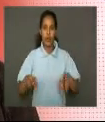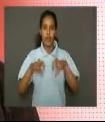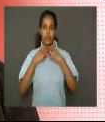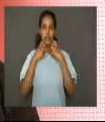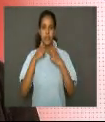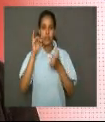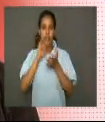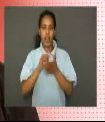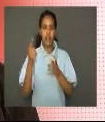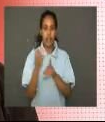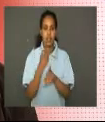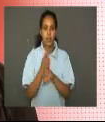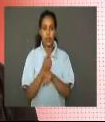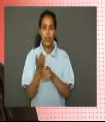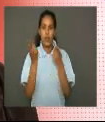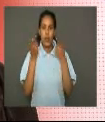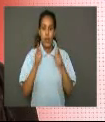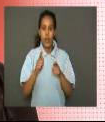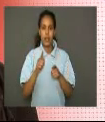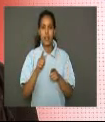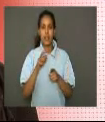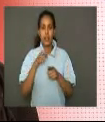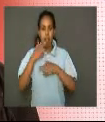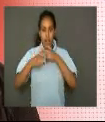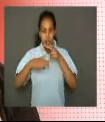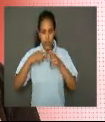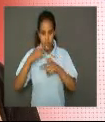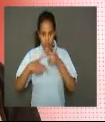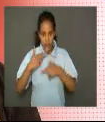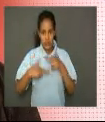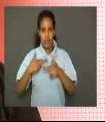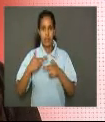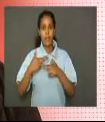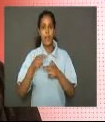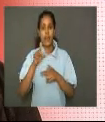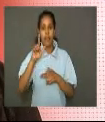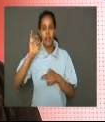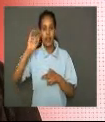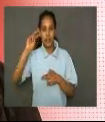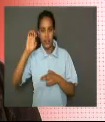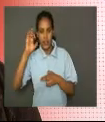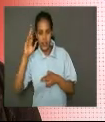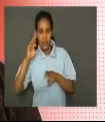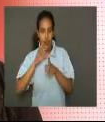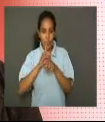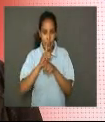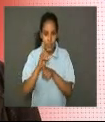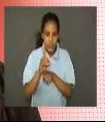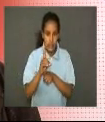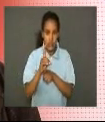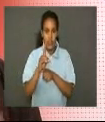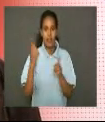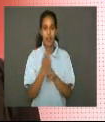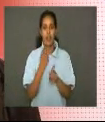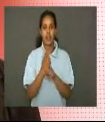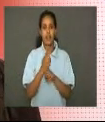Collisions that take place when reacting species are in a linear orientation